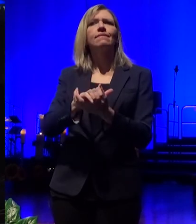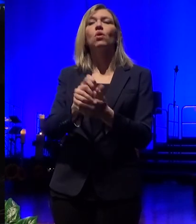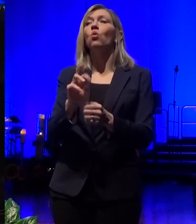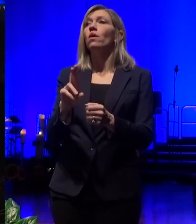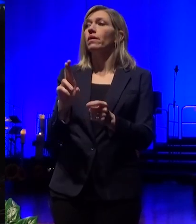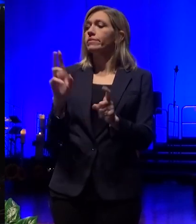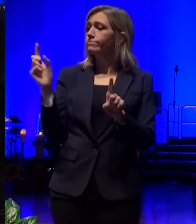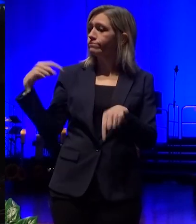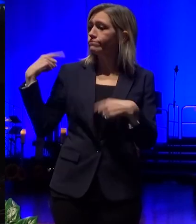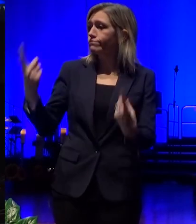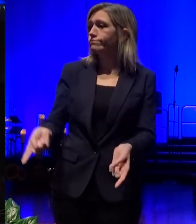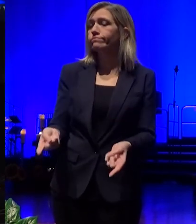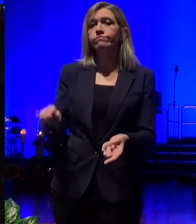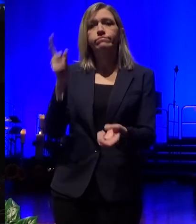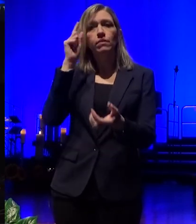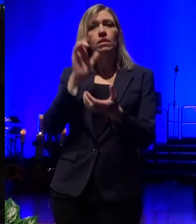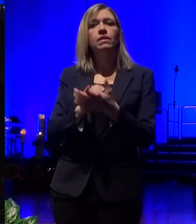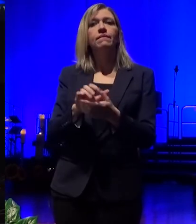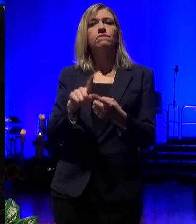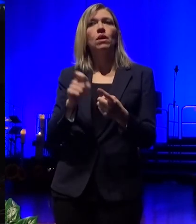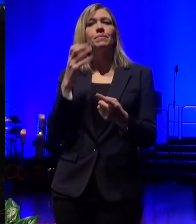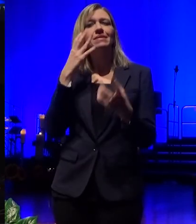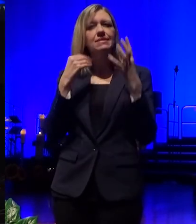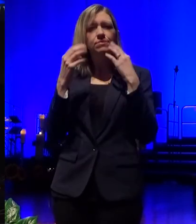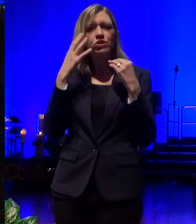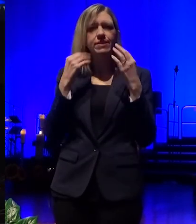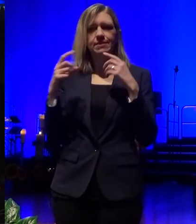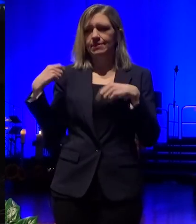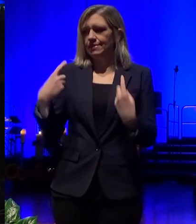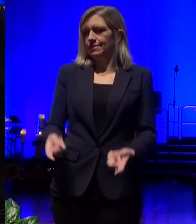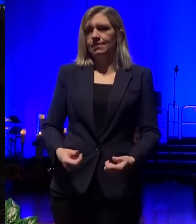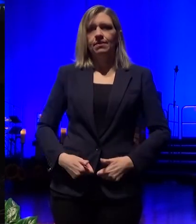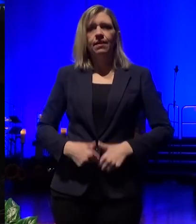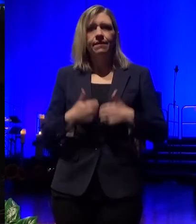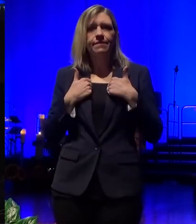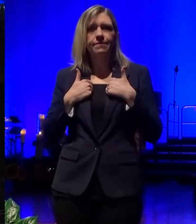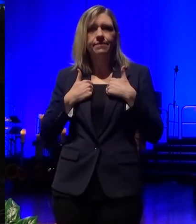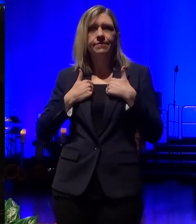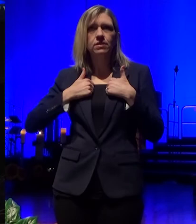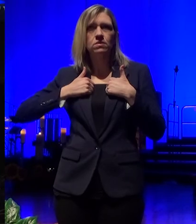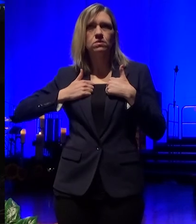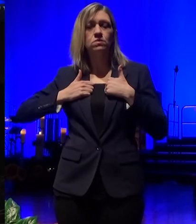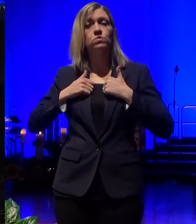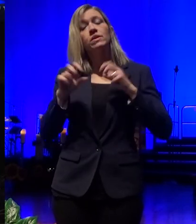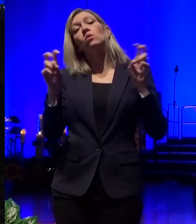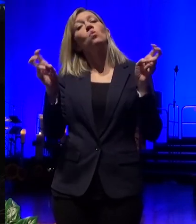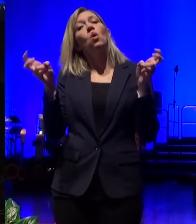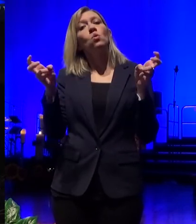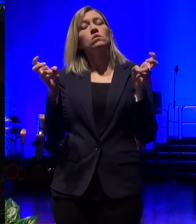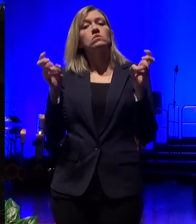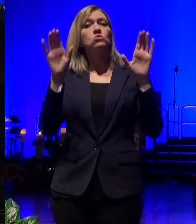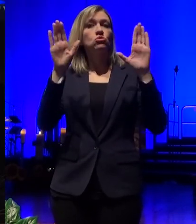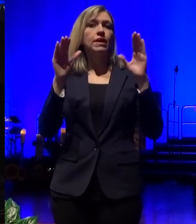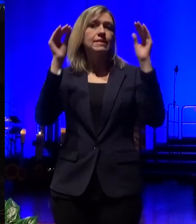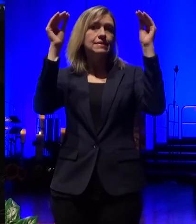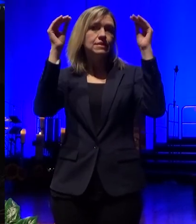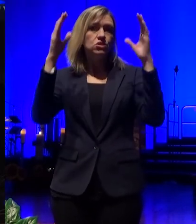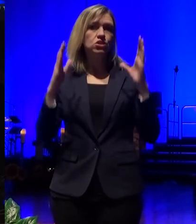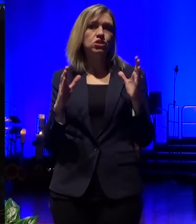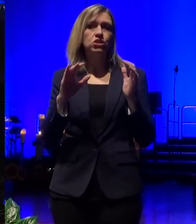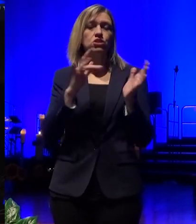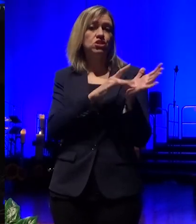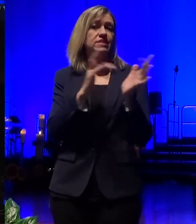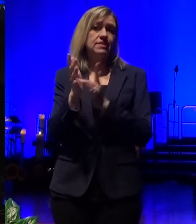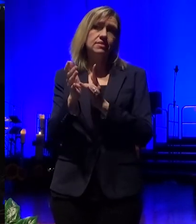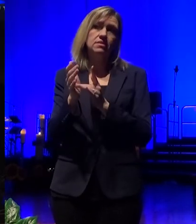to believe by our experience in life. And we quote the great teacher, the master